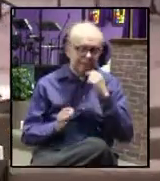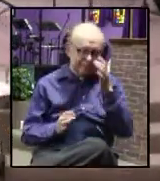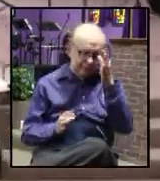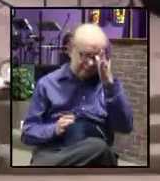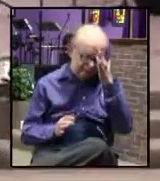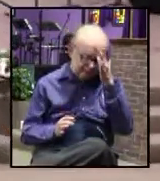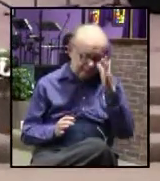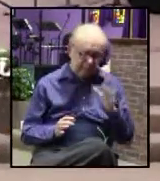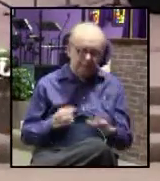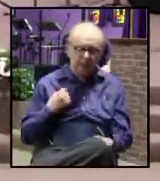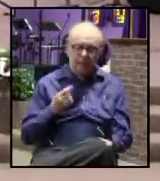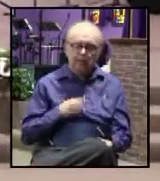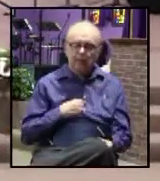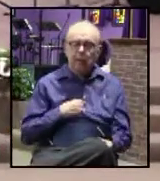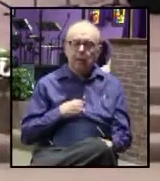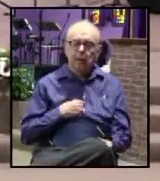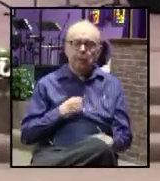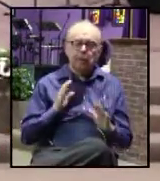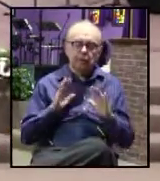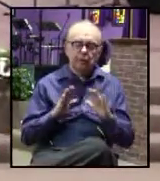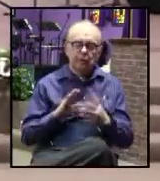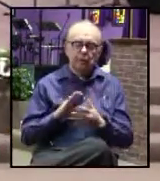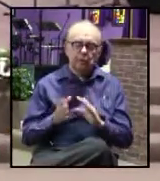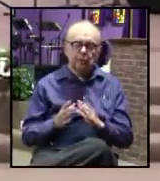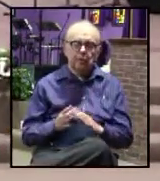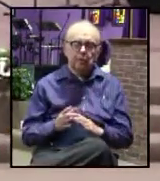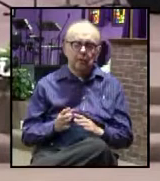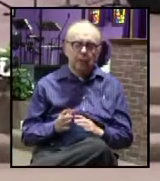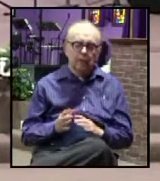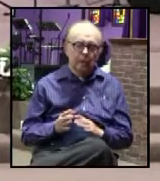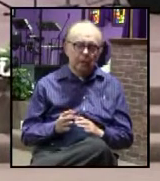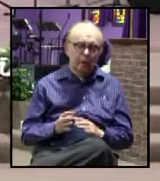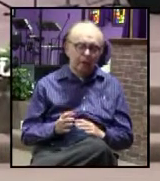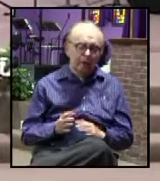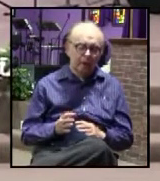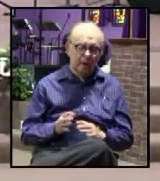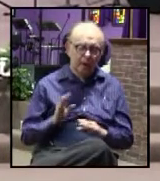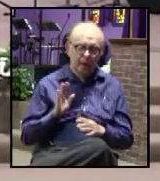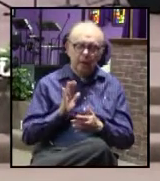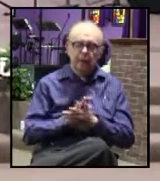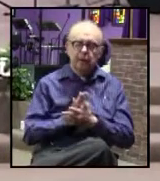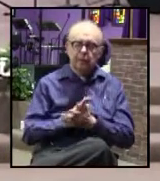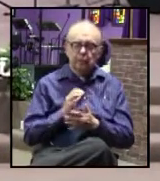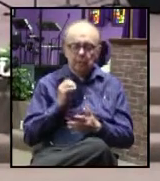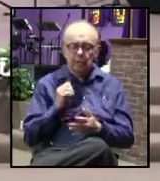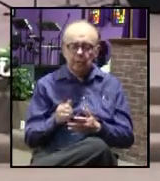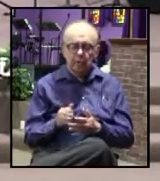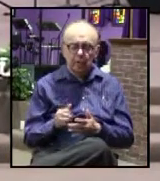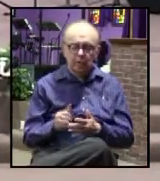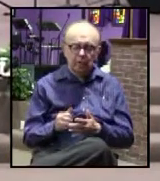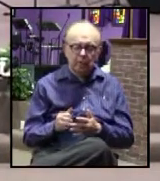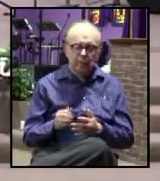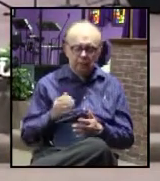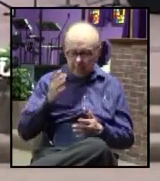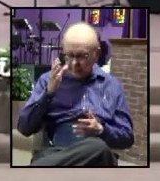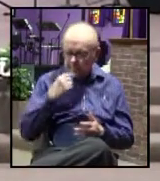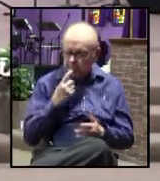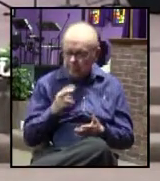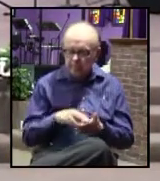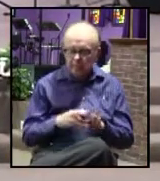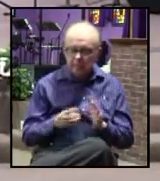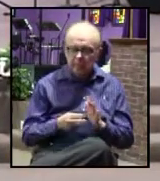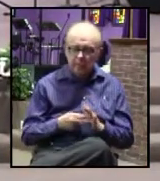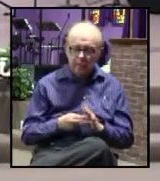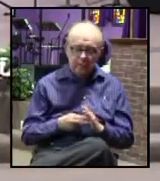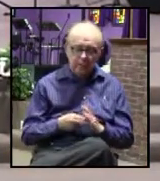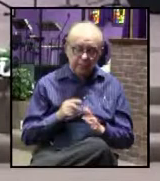Dad, we're going to have a small gathering. We're going to have a small group at school tomorrow. And he says, what do you mean? It's going to